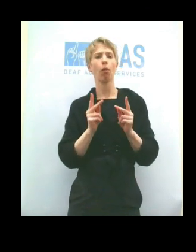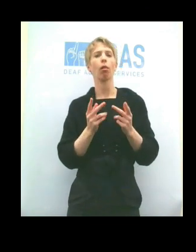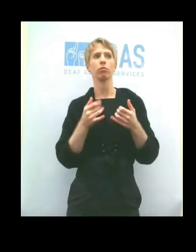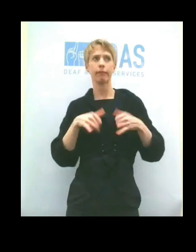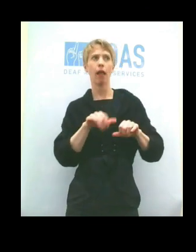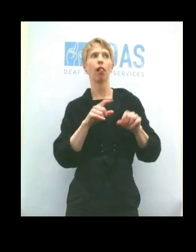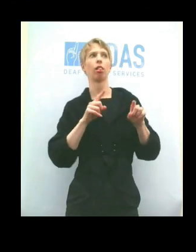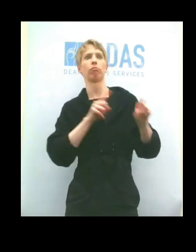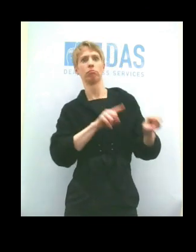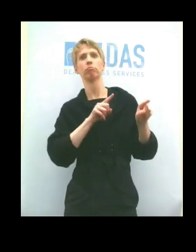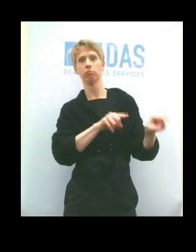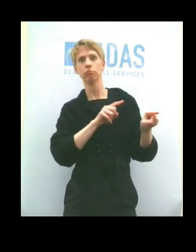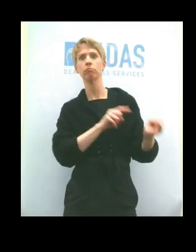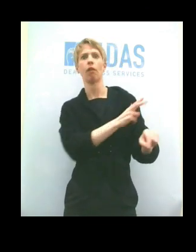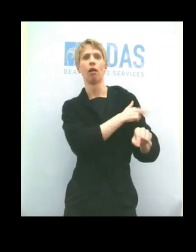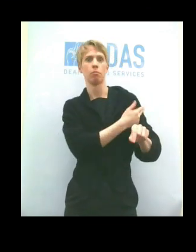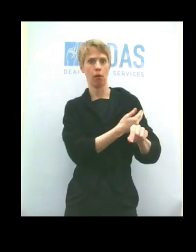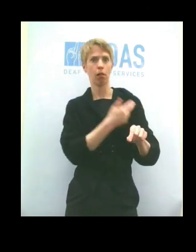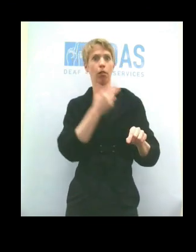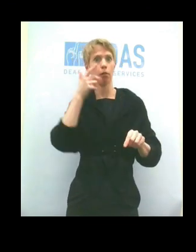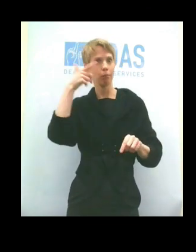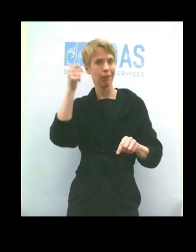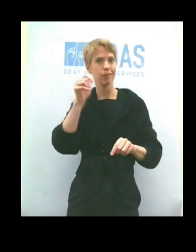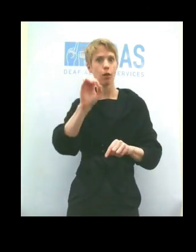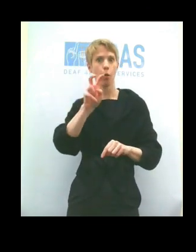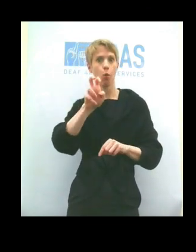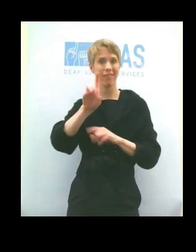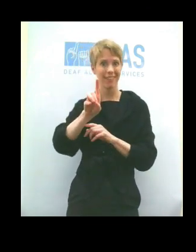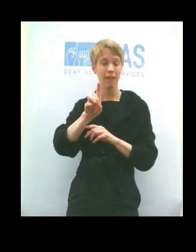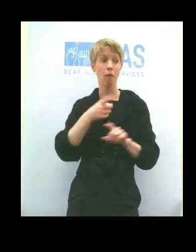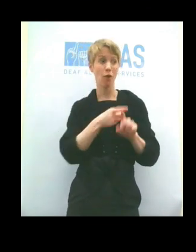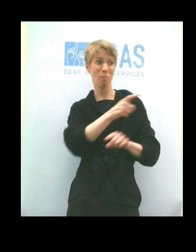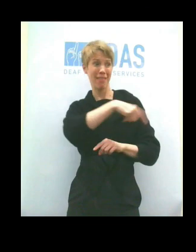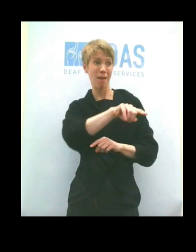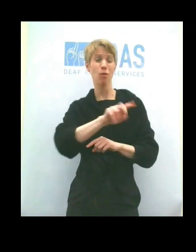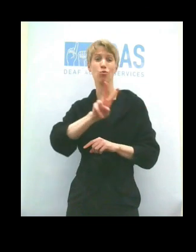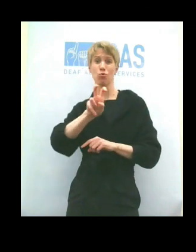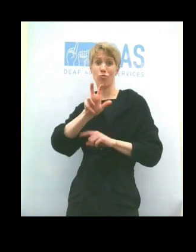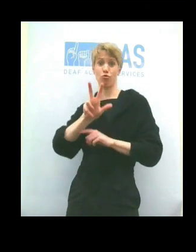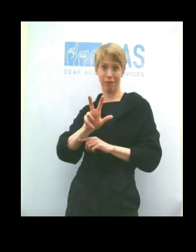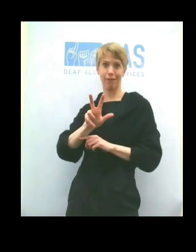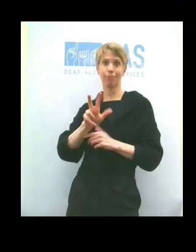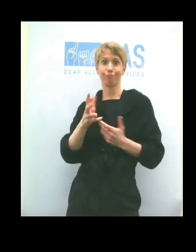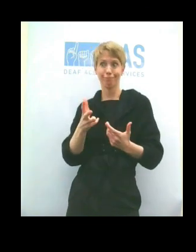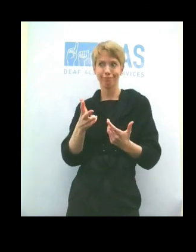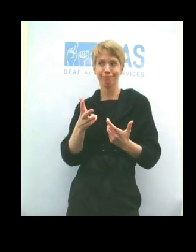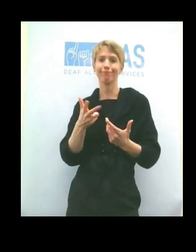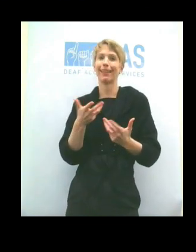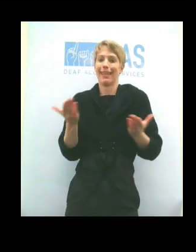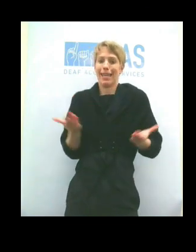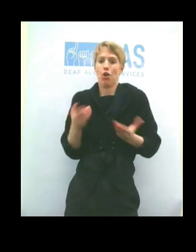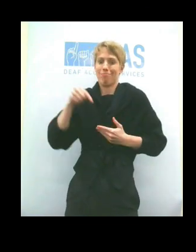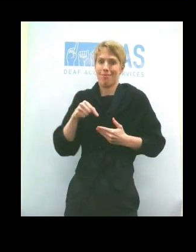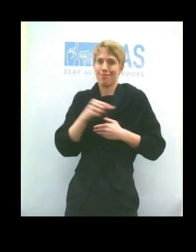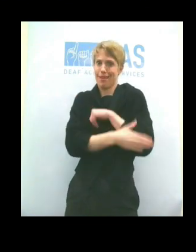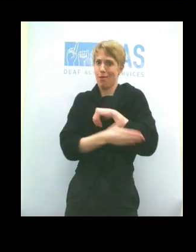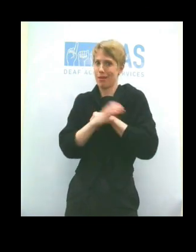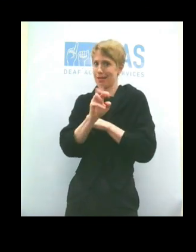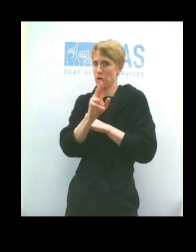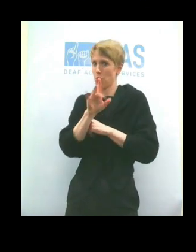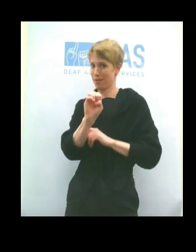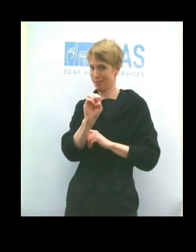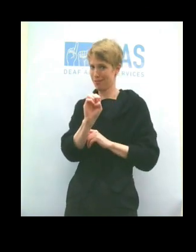And as I noted, 203 of them are in Erie County. So it's very important that we do what we can in Erie County to reduce that hospitalization